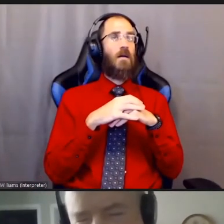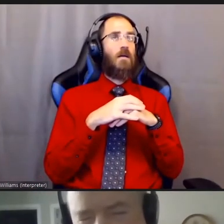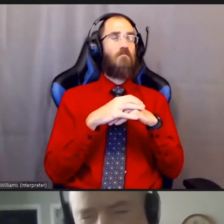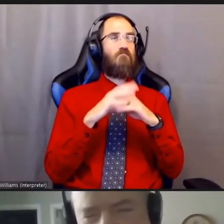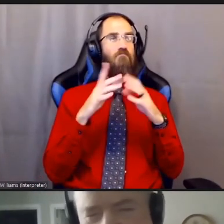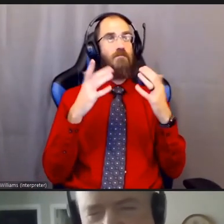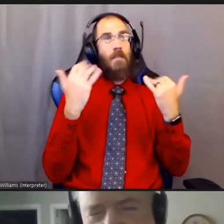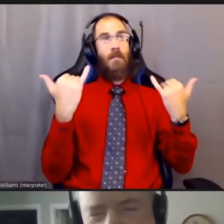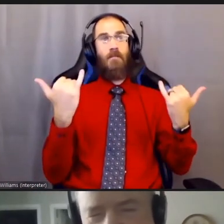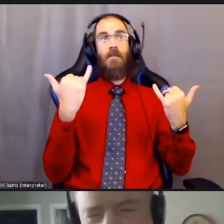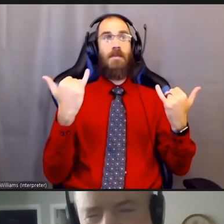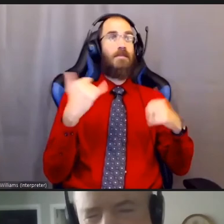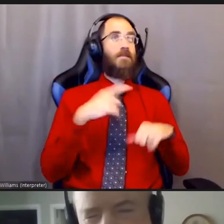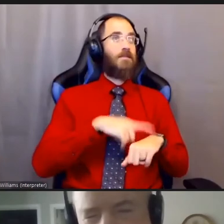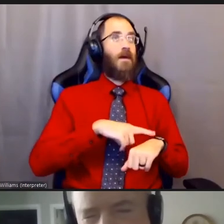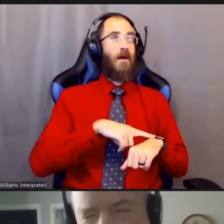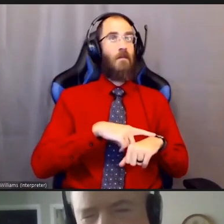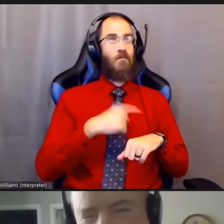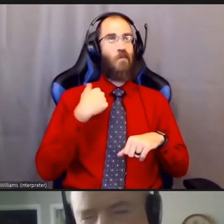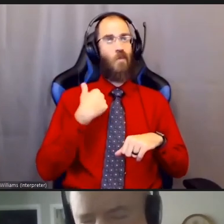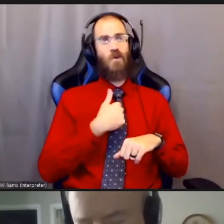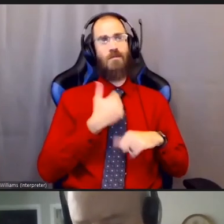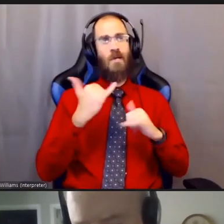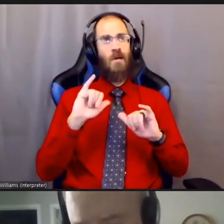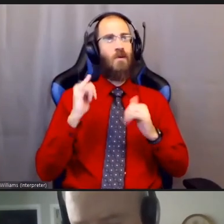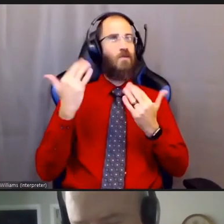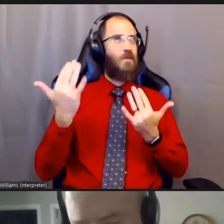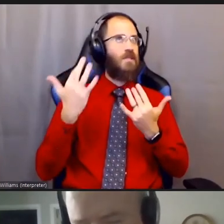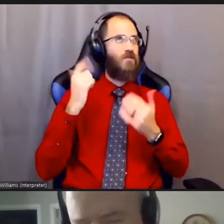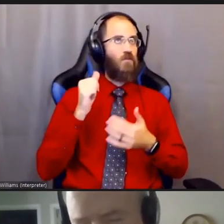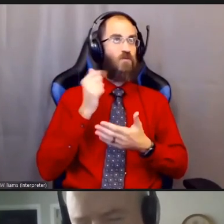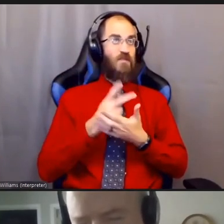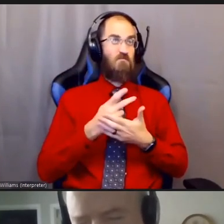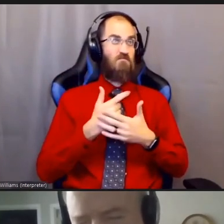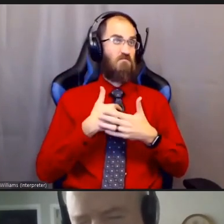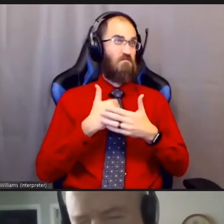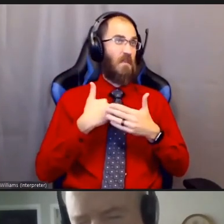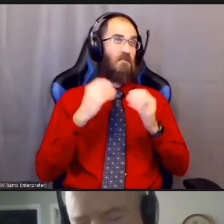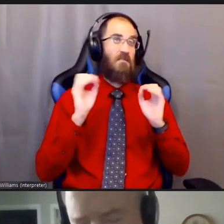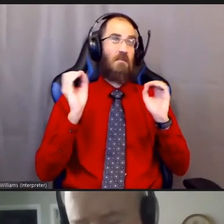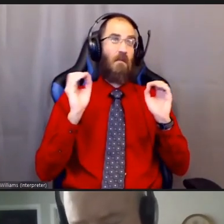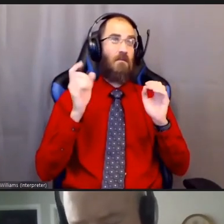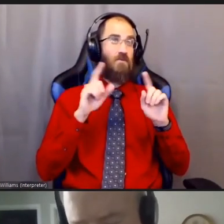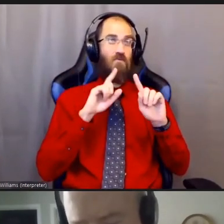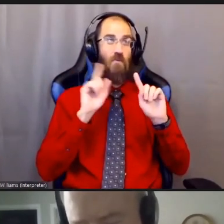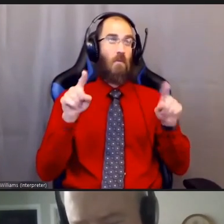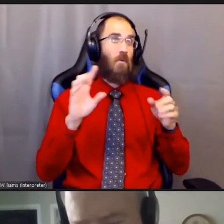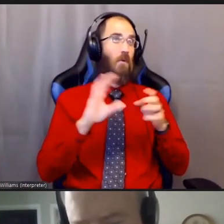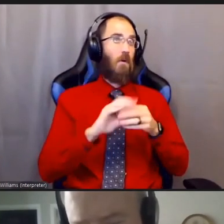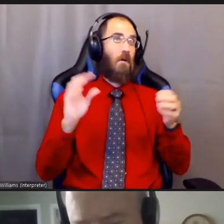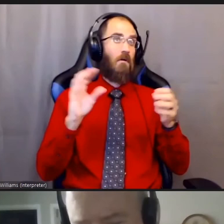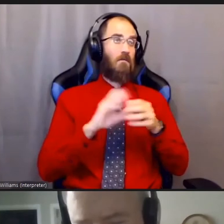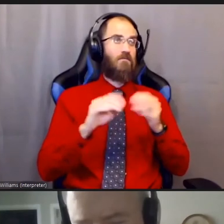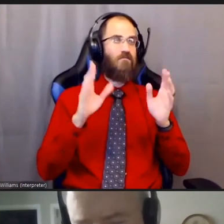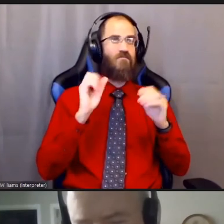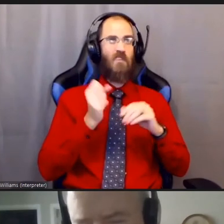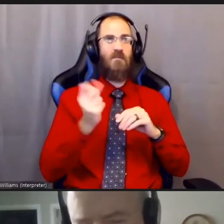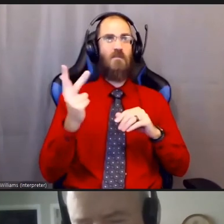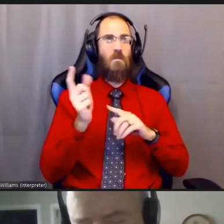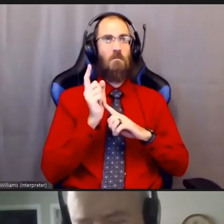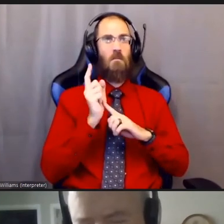At this point, we're sort of awaiting approval. So I have nothing to report. In a few minutes, I'll turn it